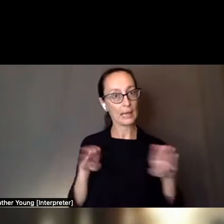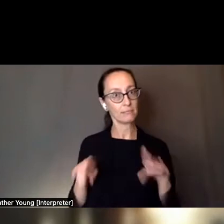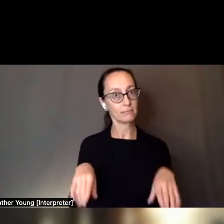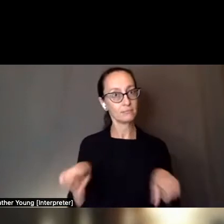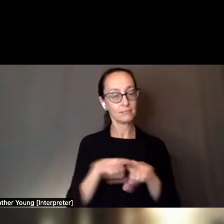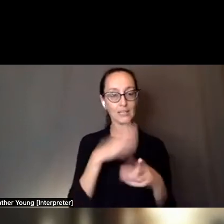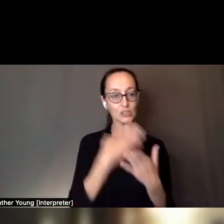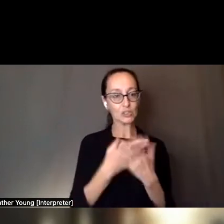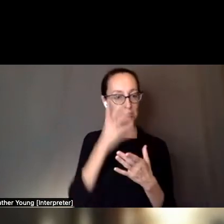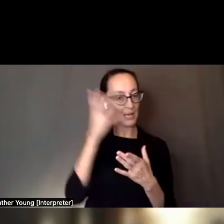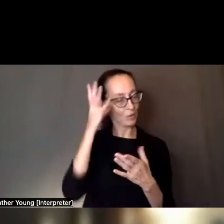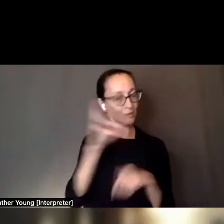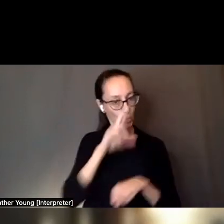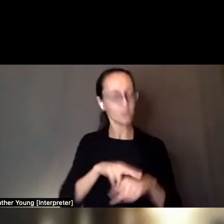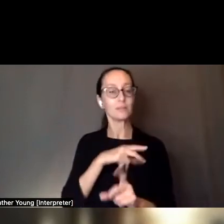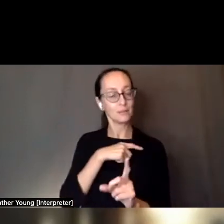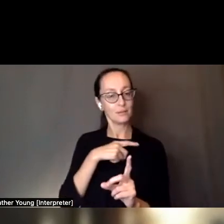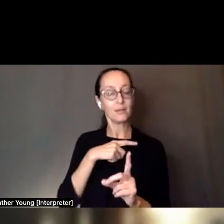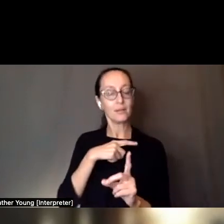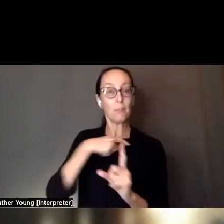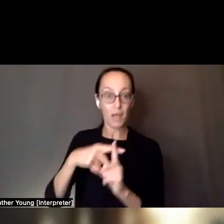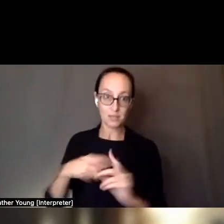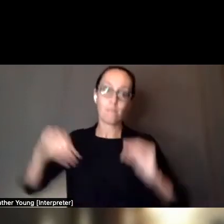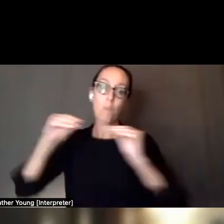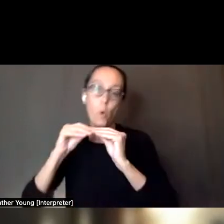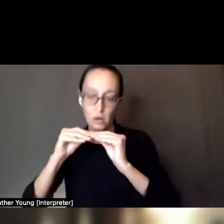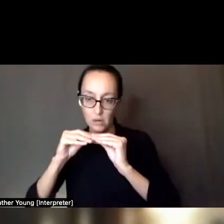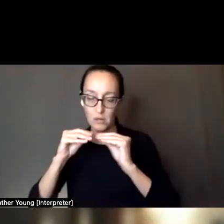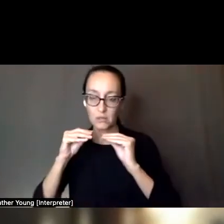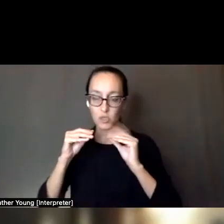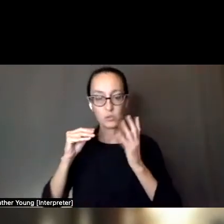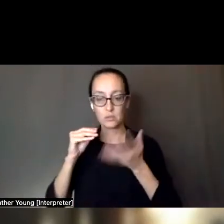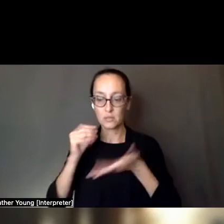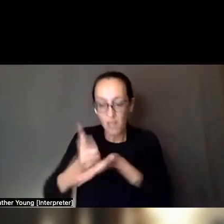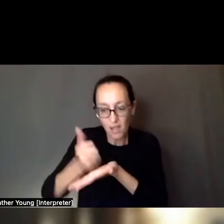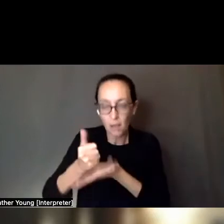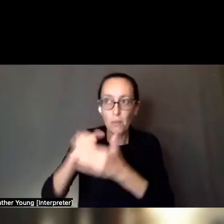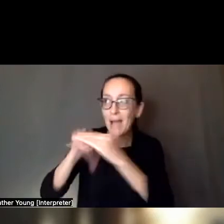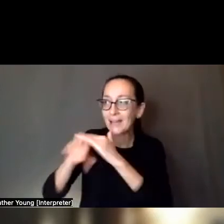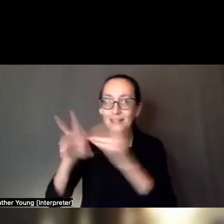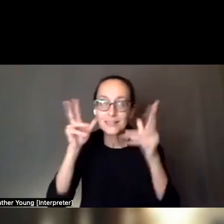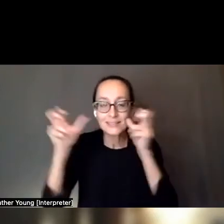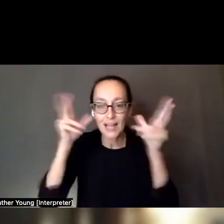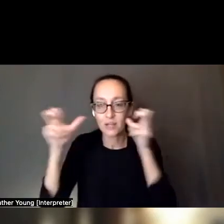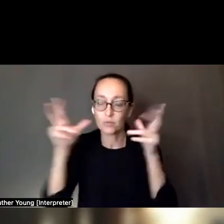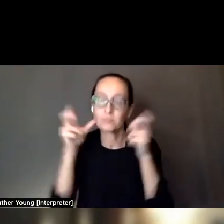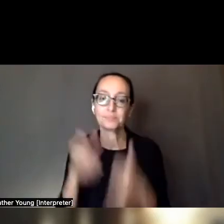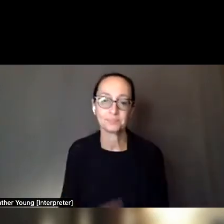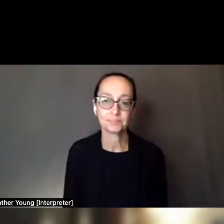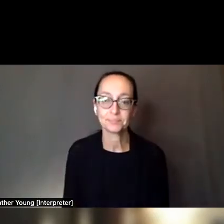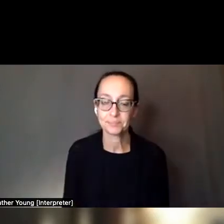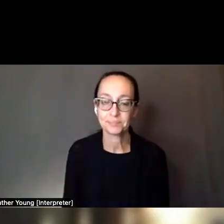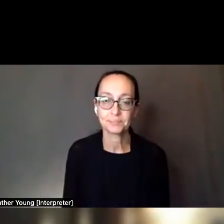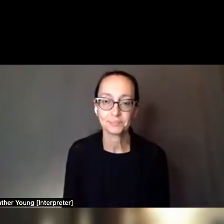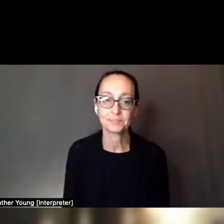with a cochlear implant to help them really learn to access that sound and use it maximally. So